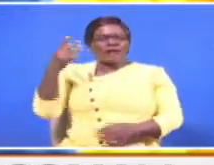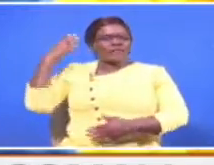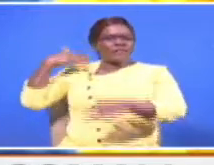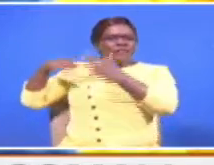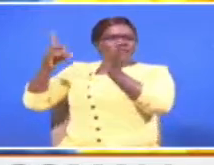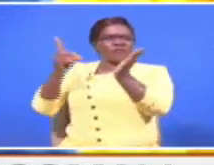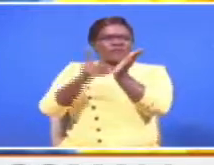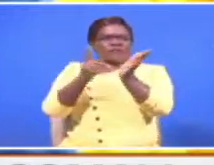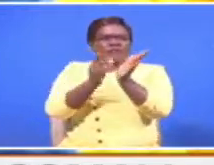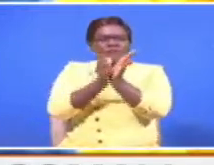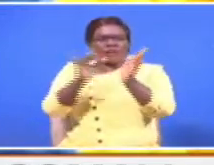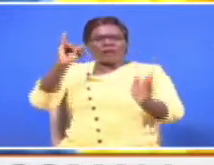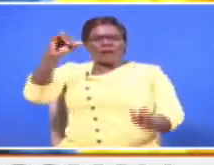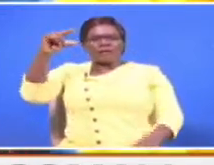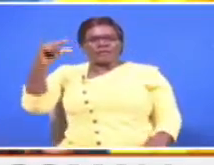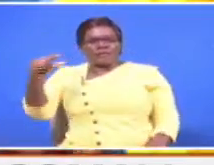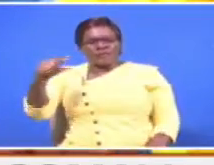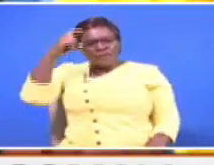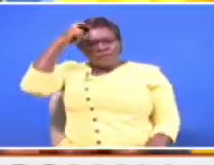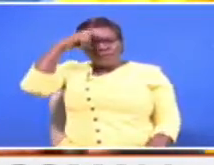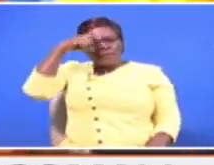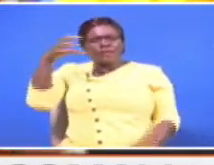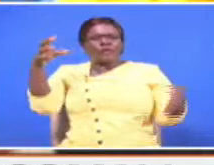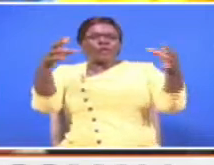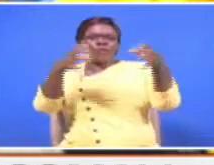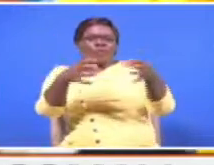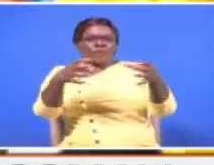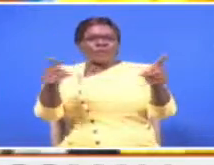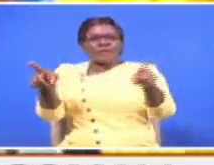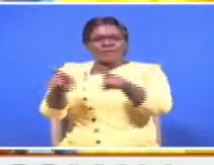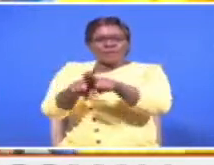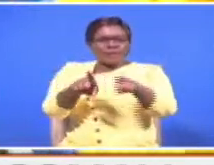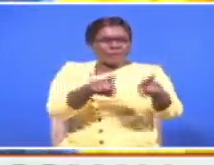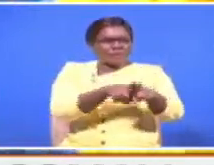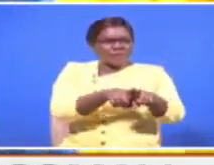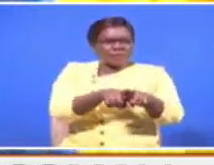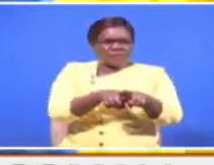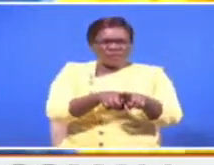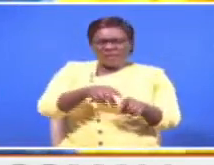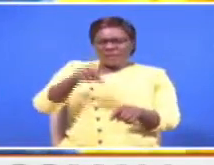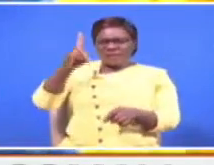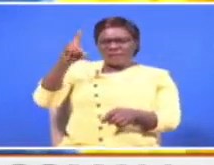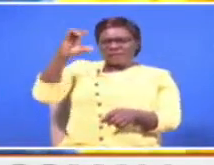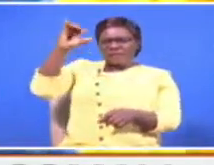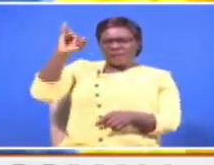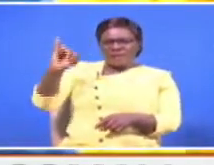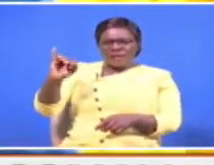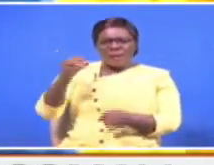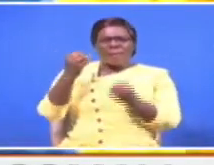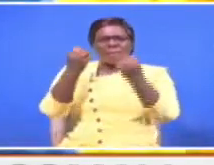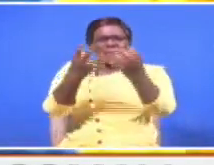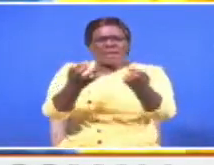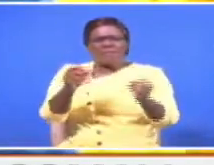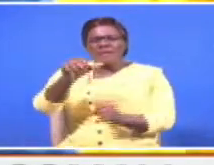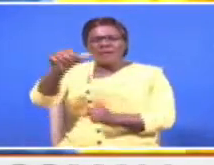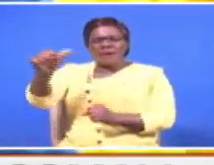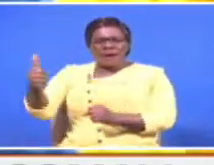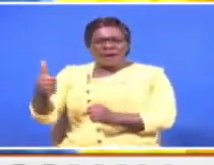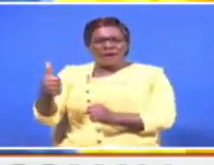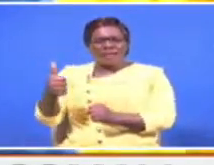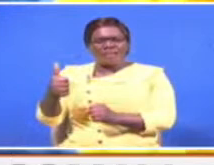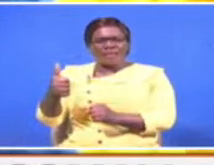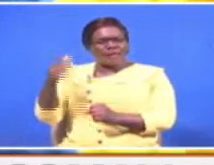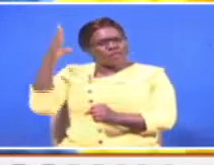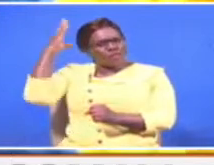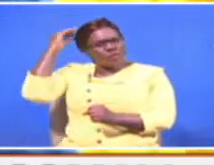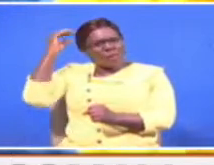Director General of IG of the intelligence community, and as well as Mohammed Amin at DCI, and several of the other appointments that we have